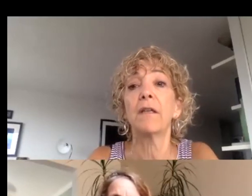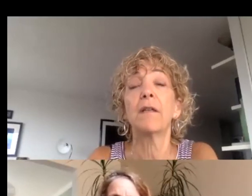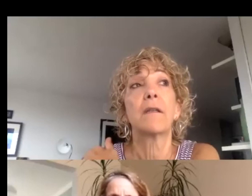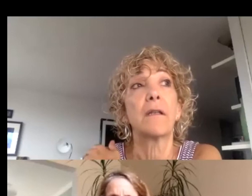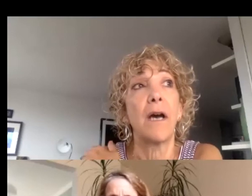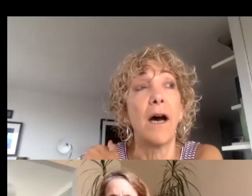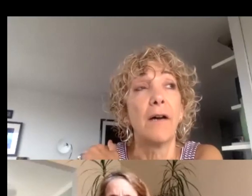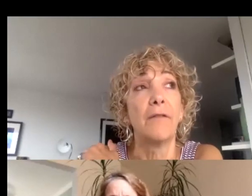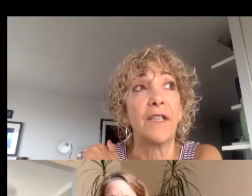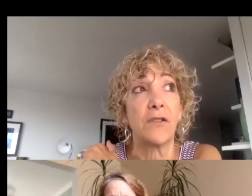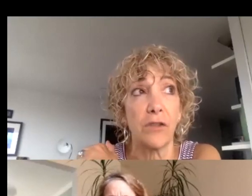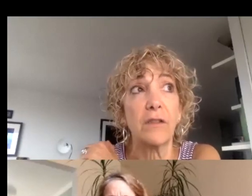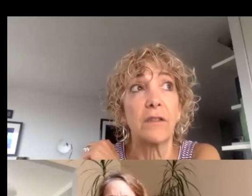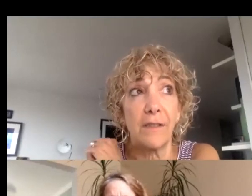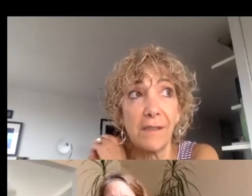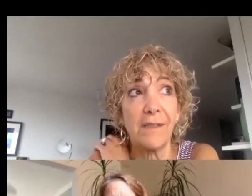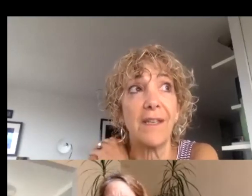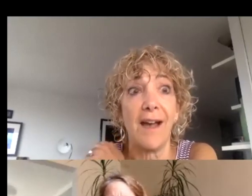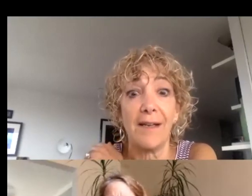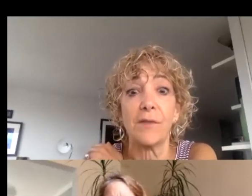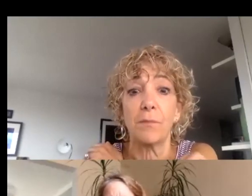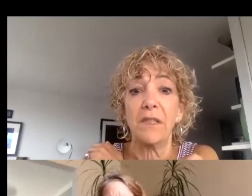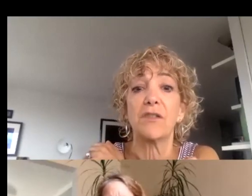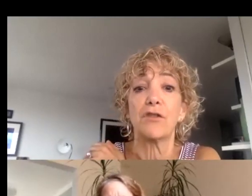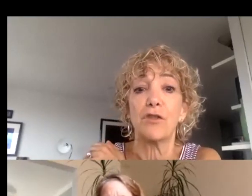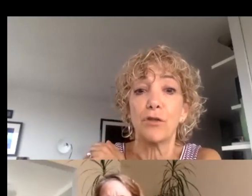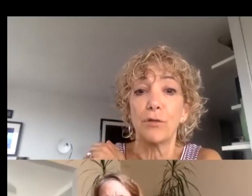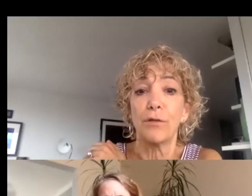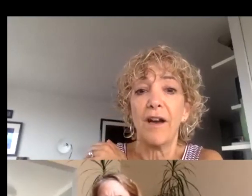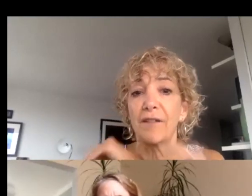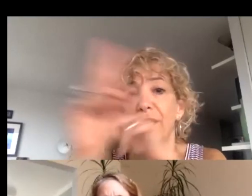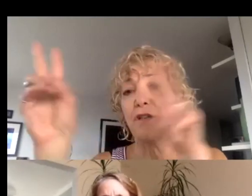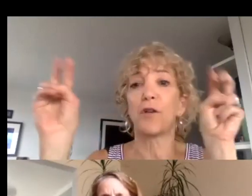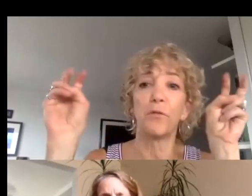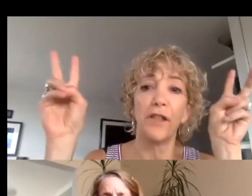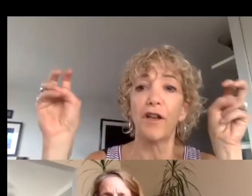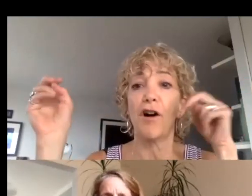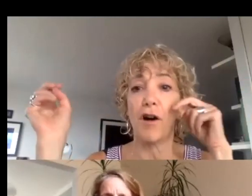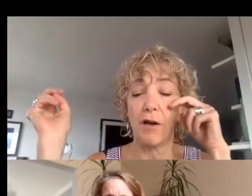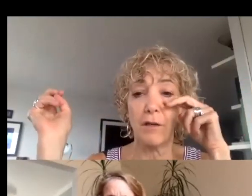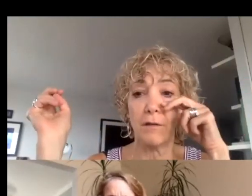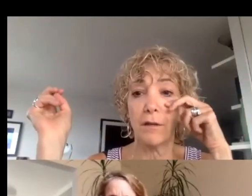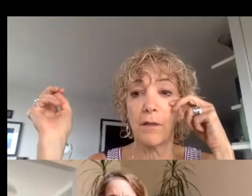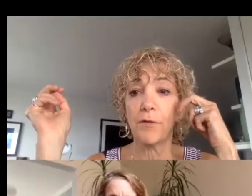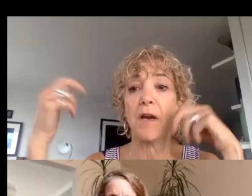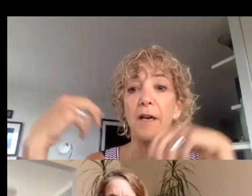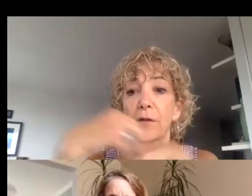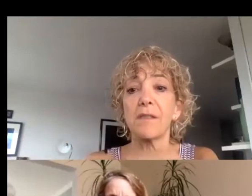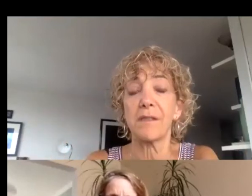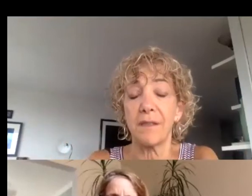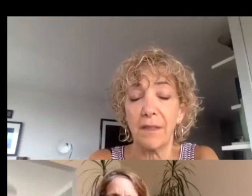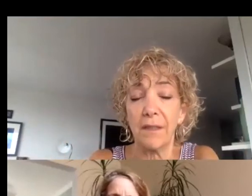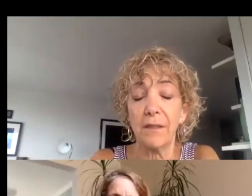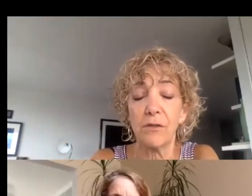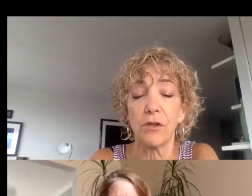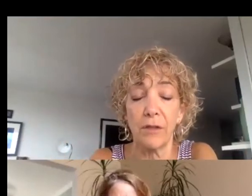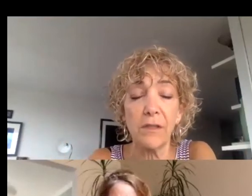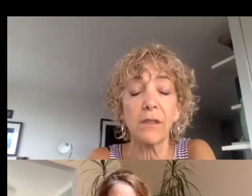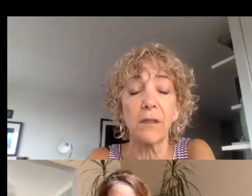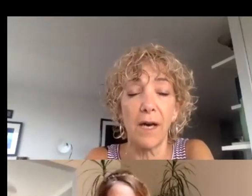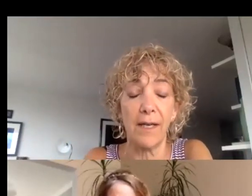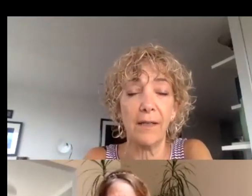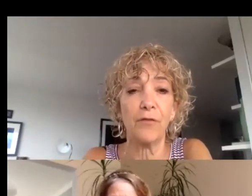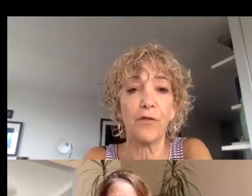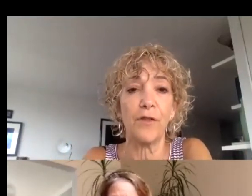when Victor Calisi asked me to do kind of like guerrilla art throughout the city